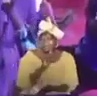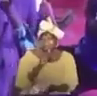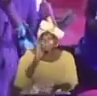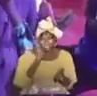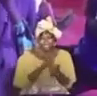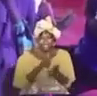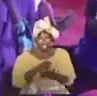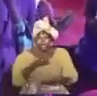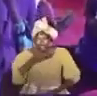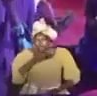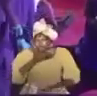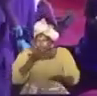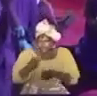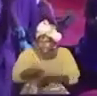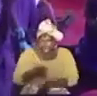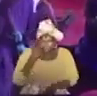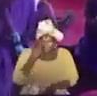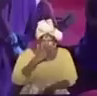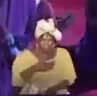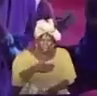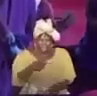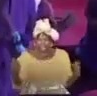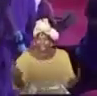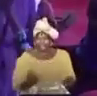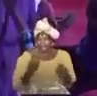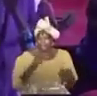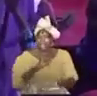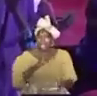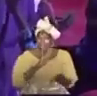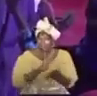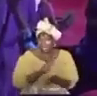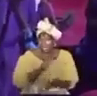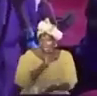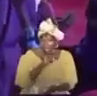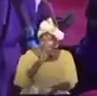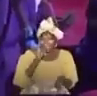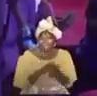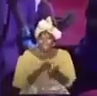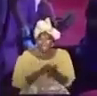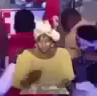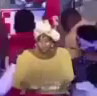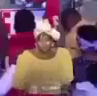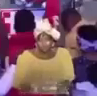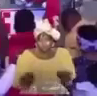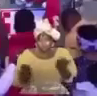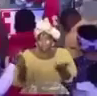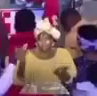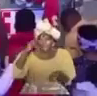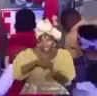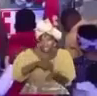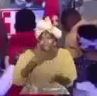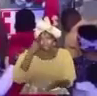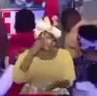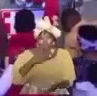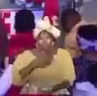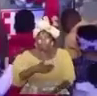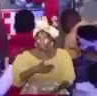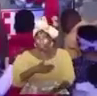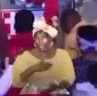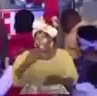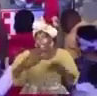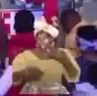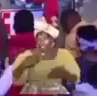that you died for my sin. I believe that you rose again for my